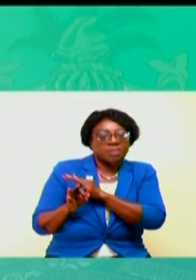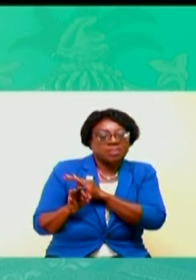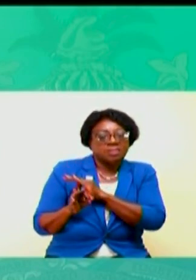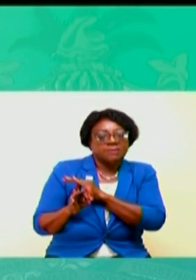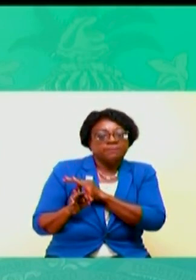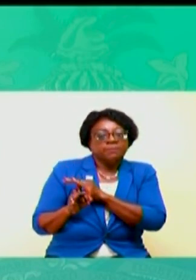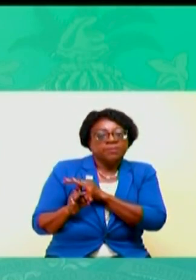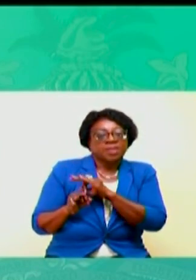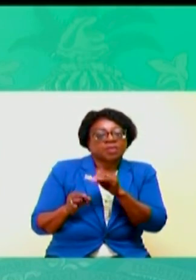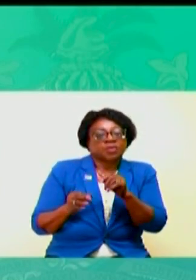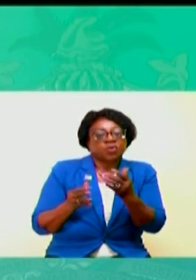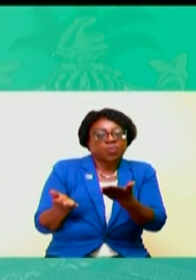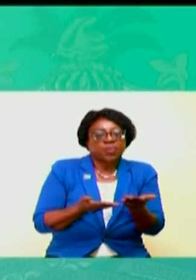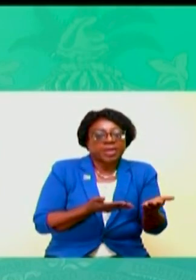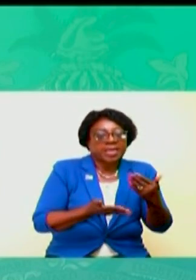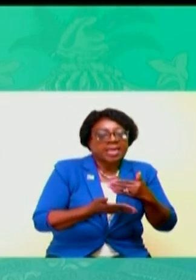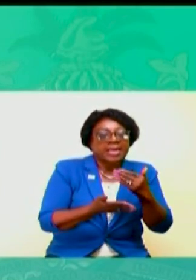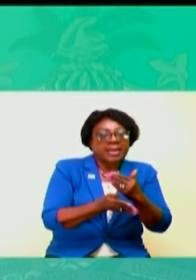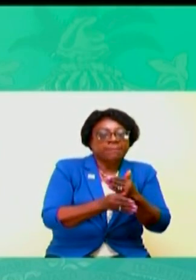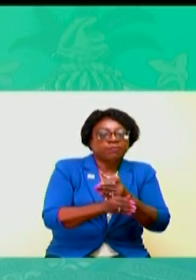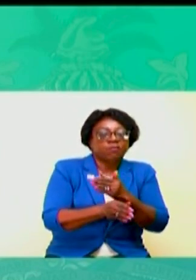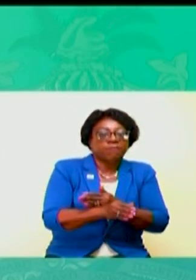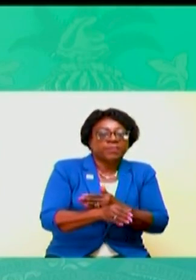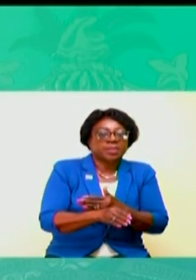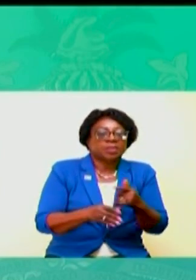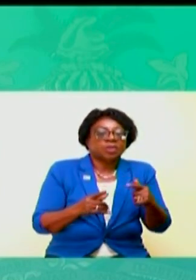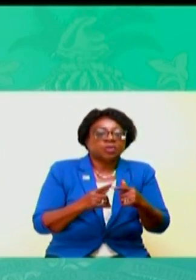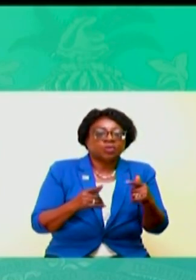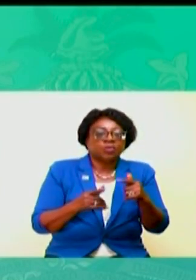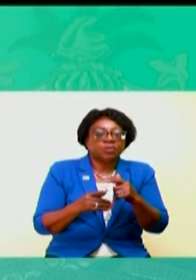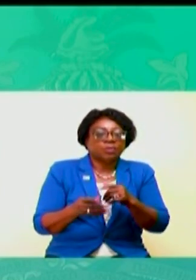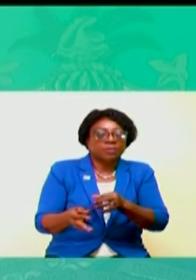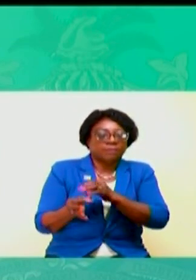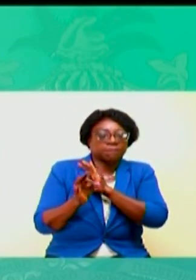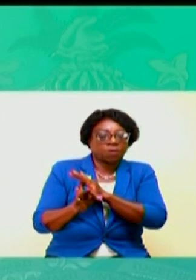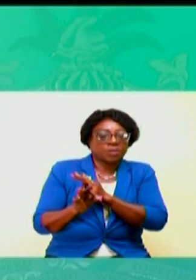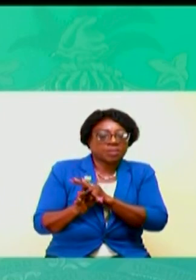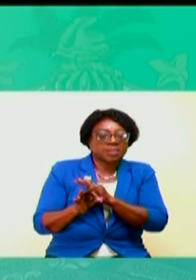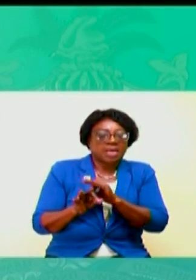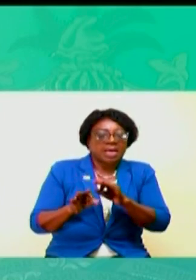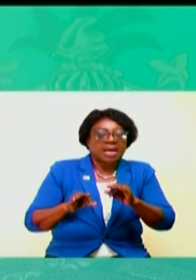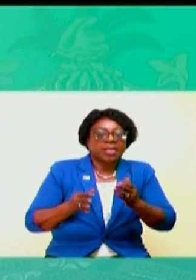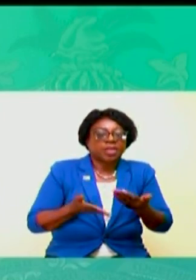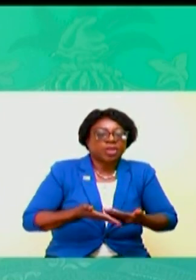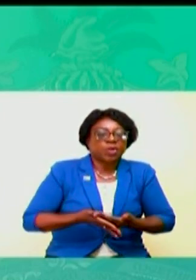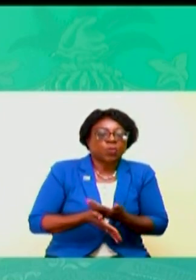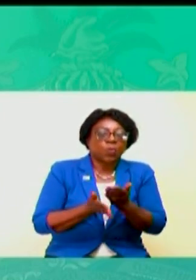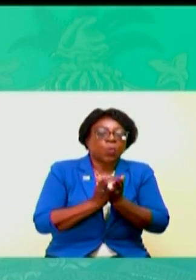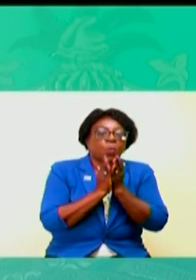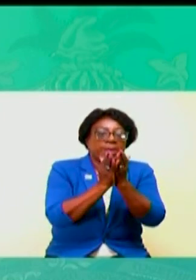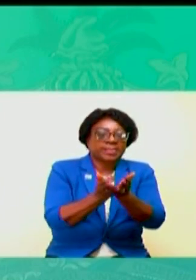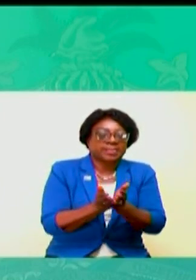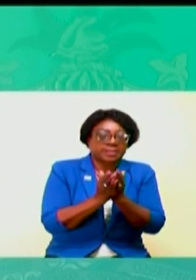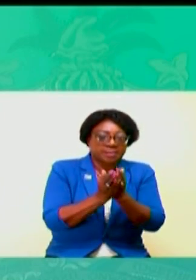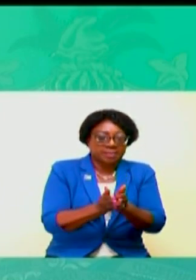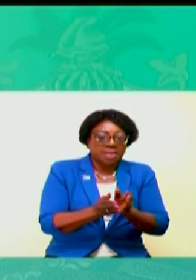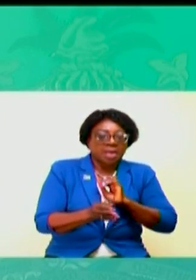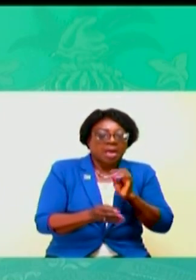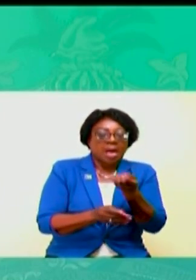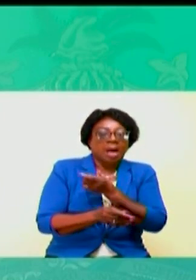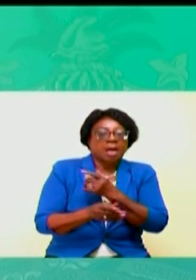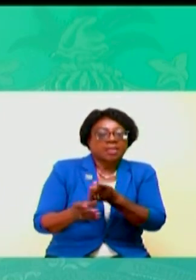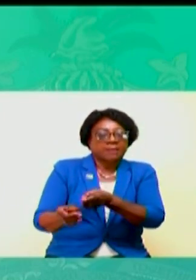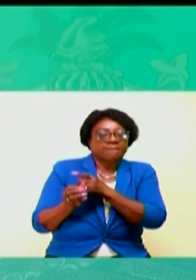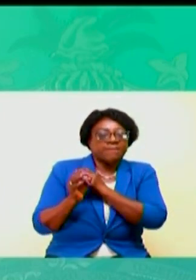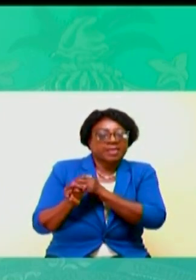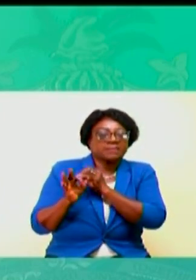the Defense Force and the acquisition of new classes of fleets of vessels. Today, our Defense Force is